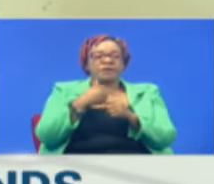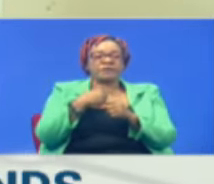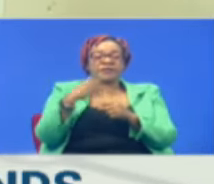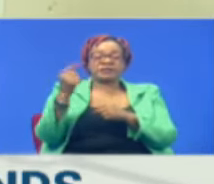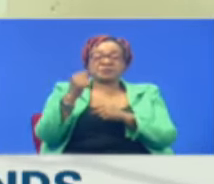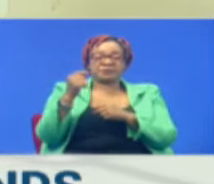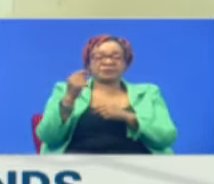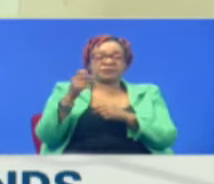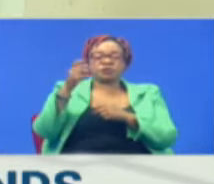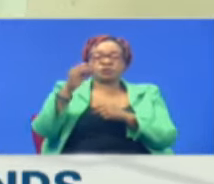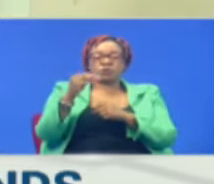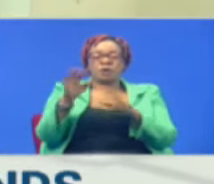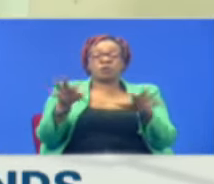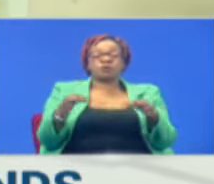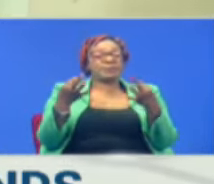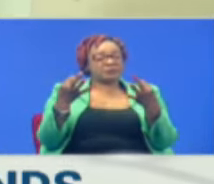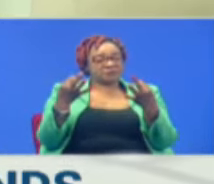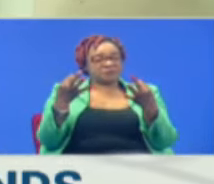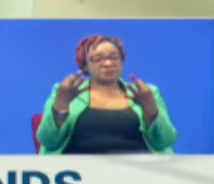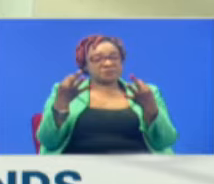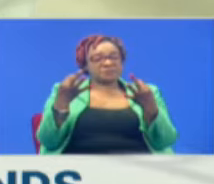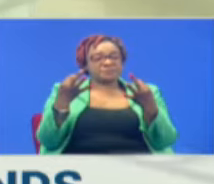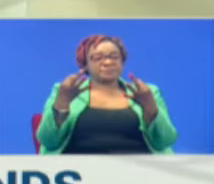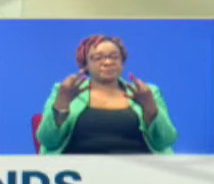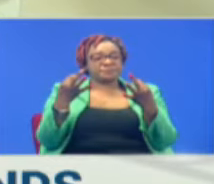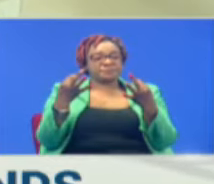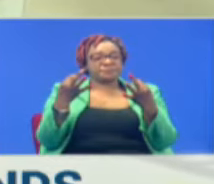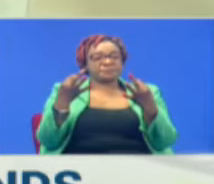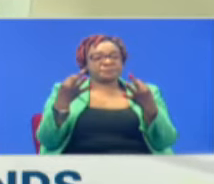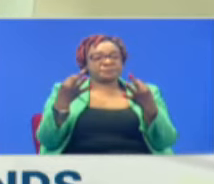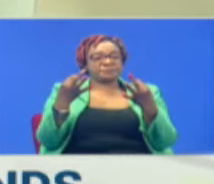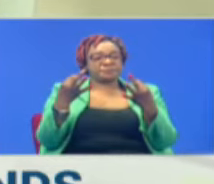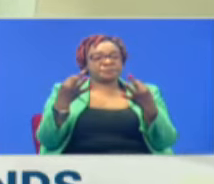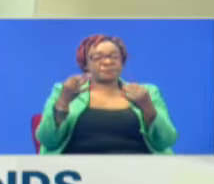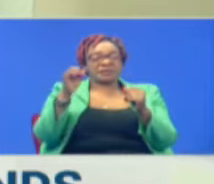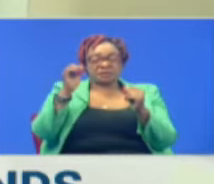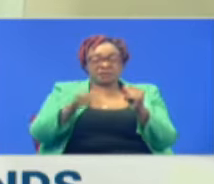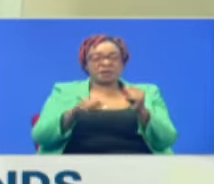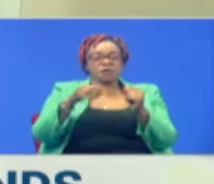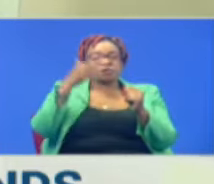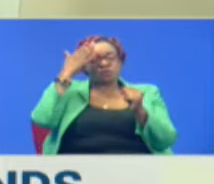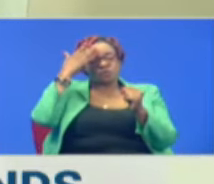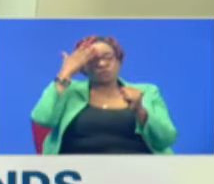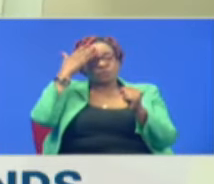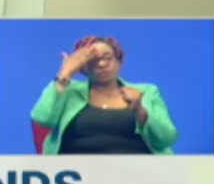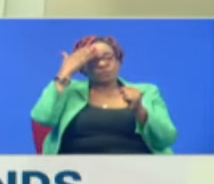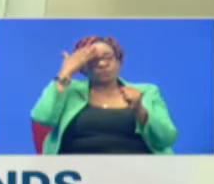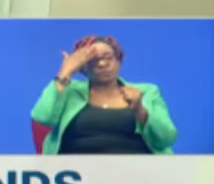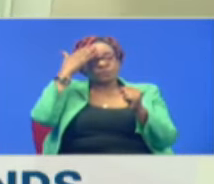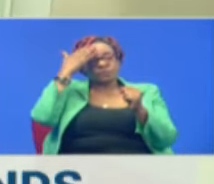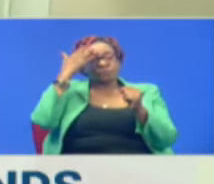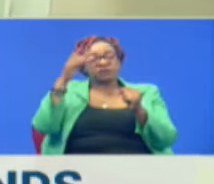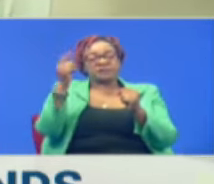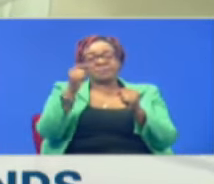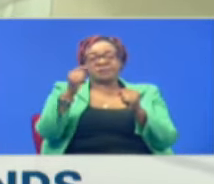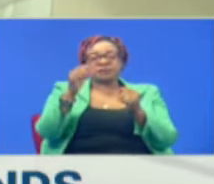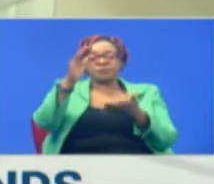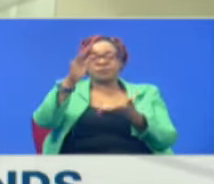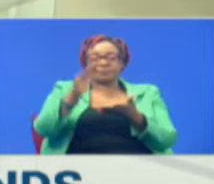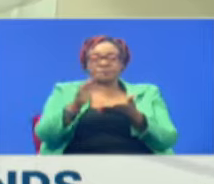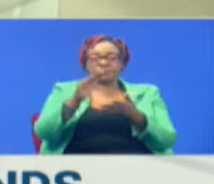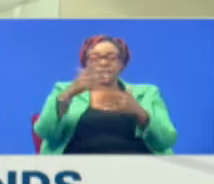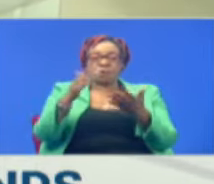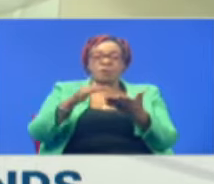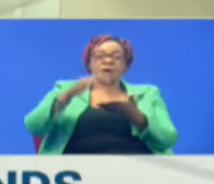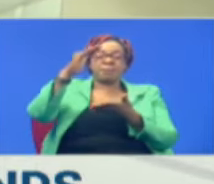is automated, yeah? The sensors can tell the amount of temperature to go down or up,